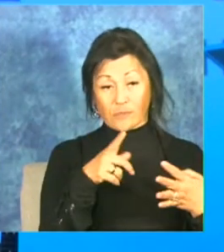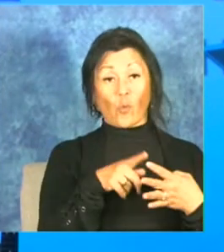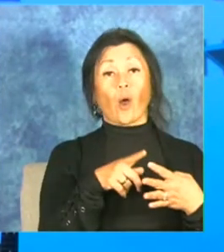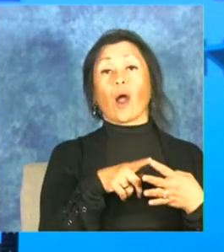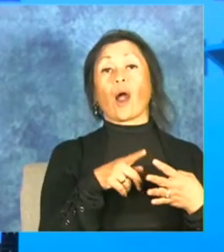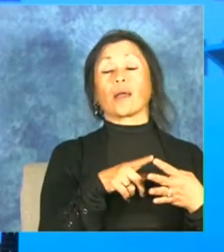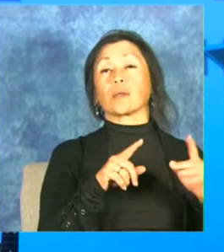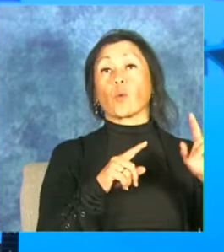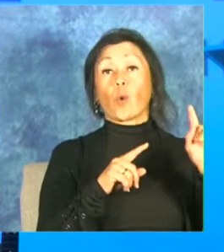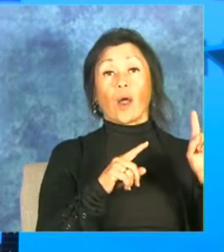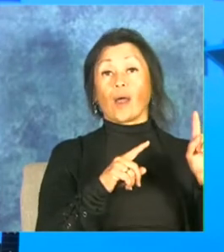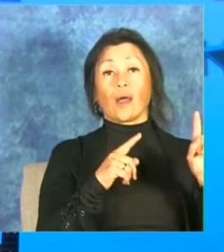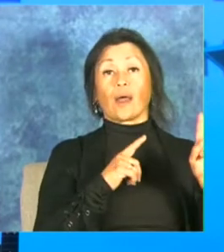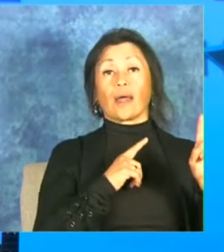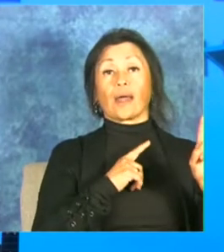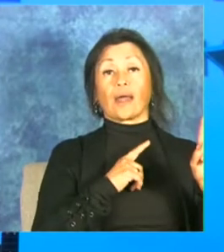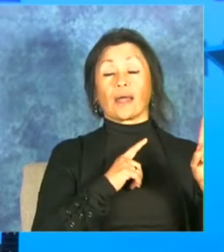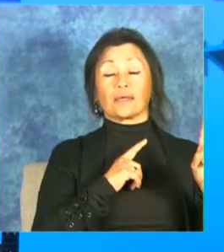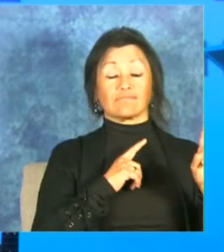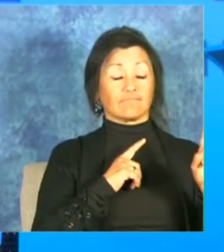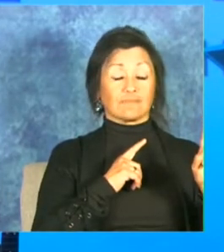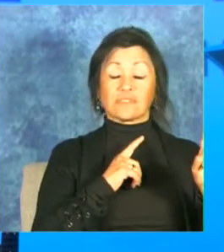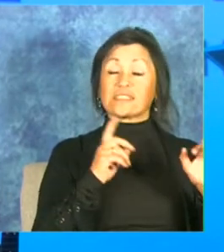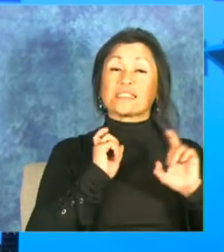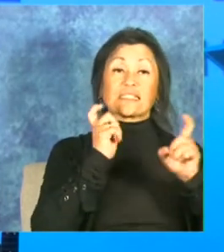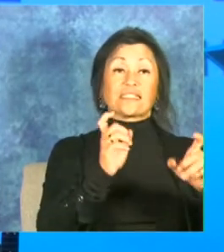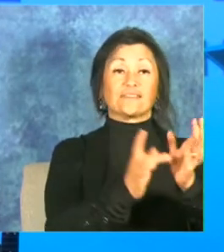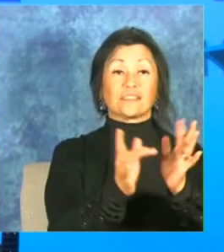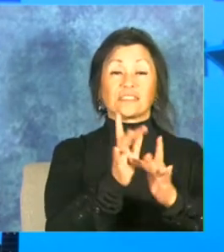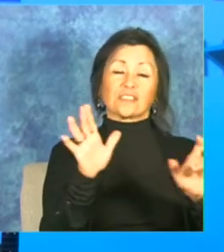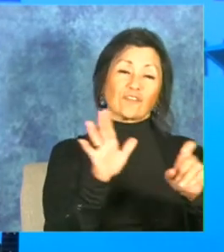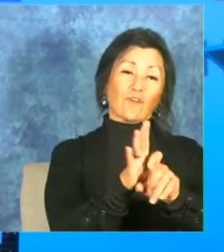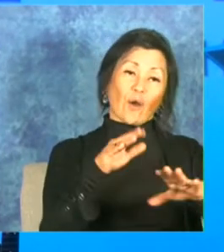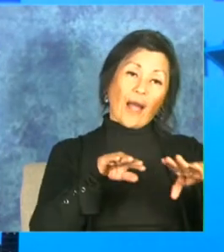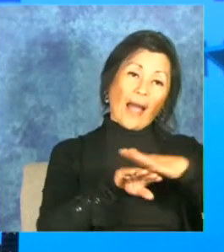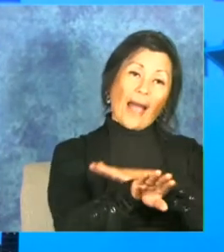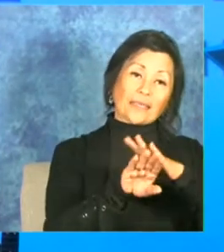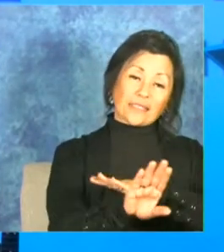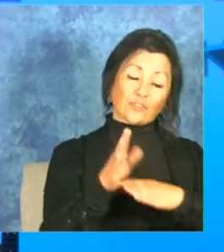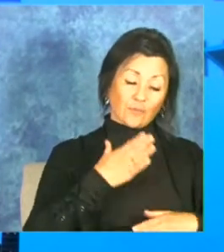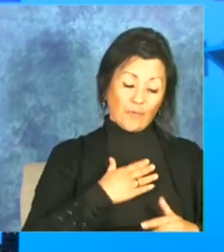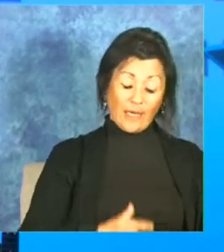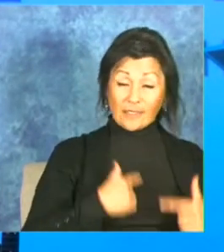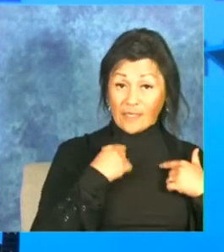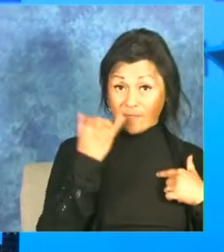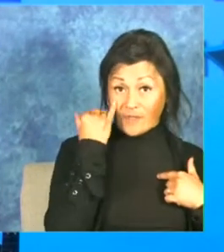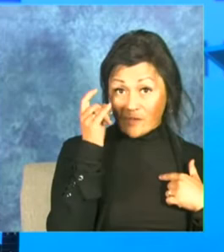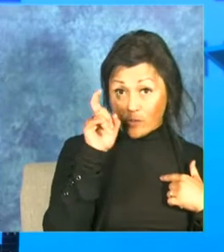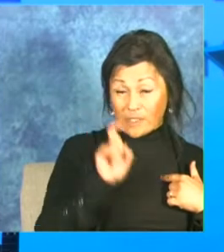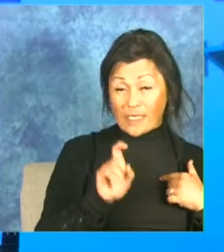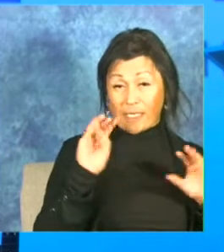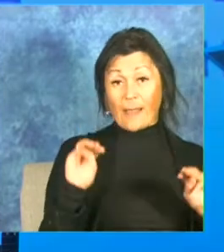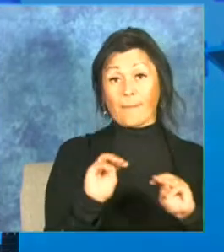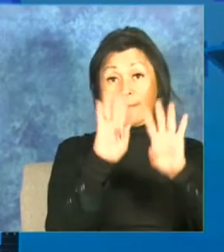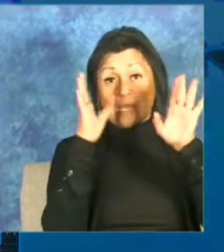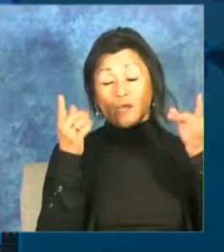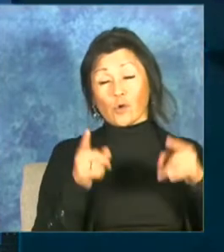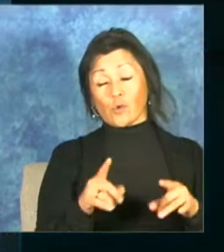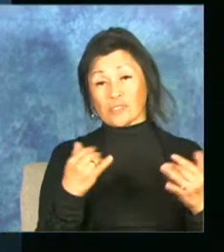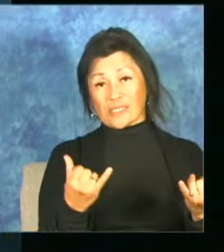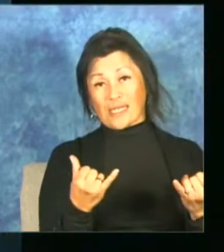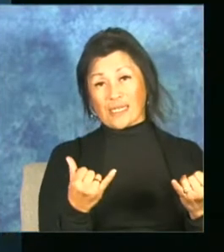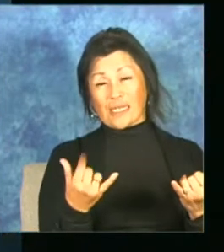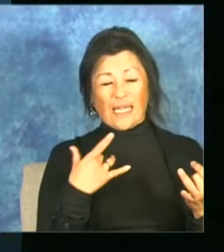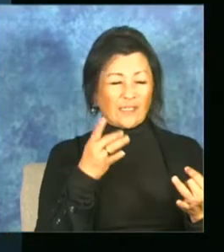one, give Jesus complete access to my life. If you need a miracle today, you're empty